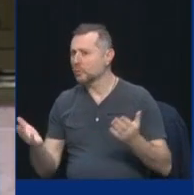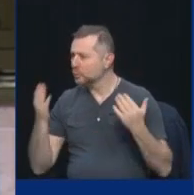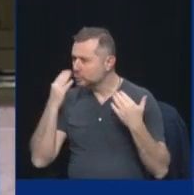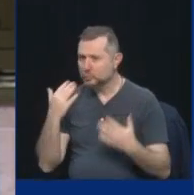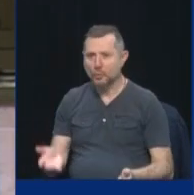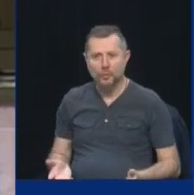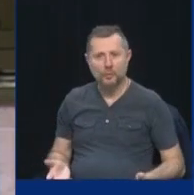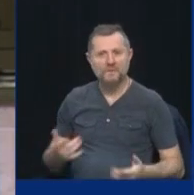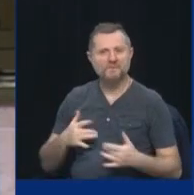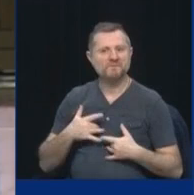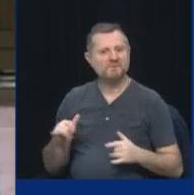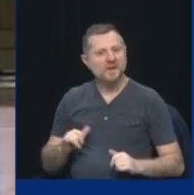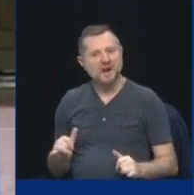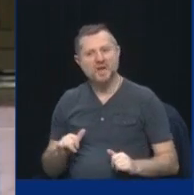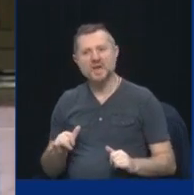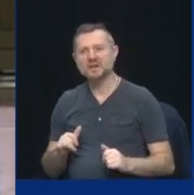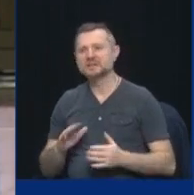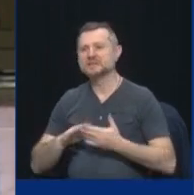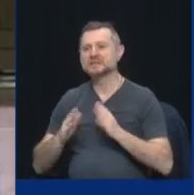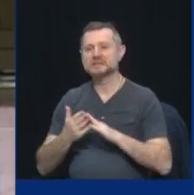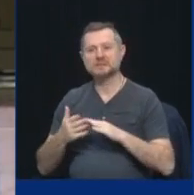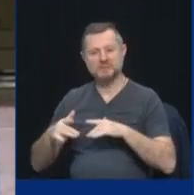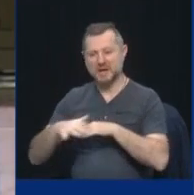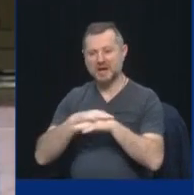whole city under the city.